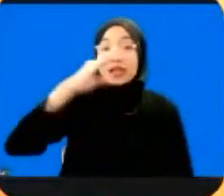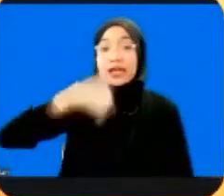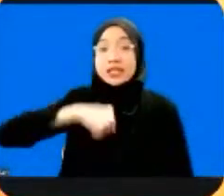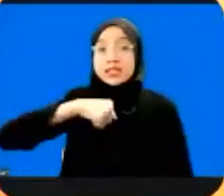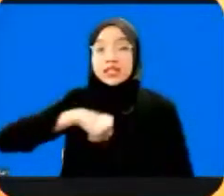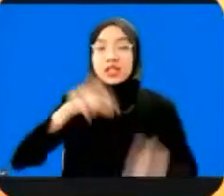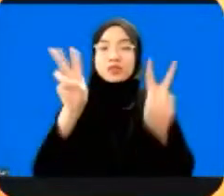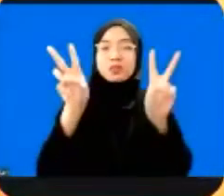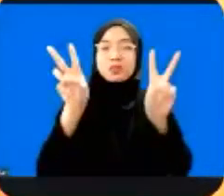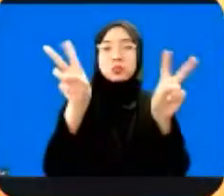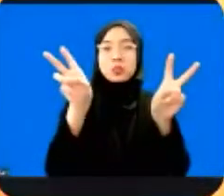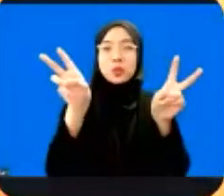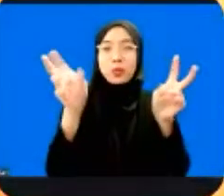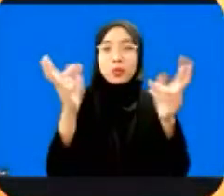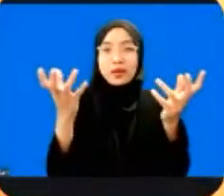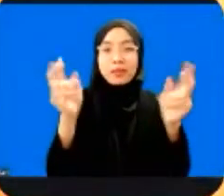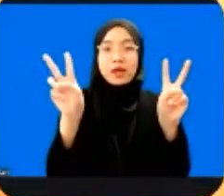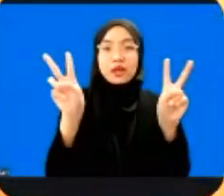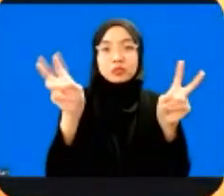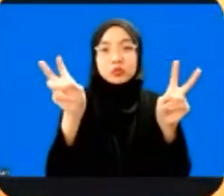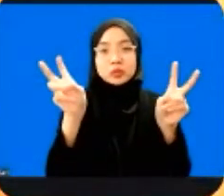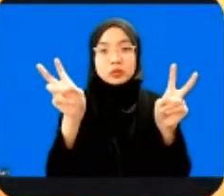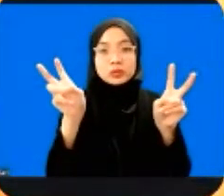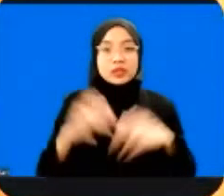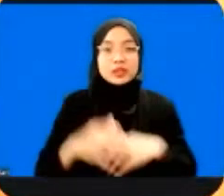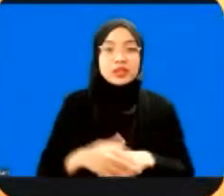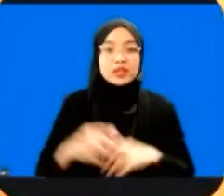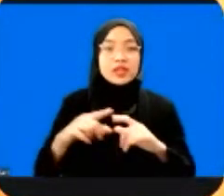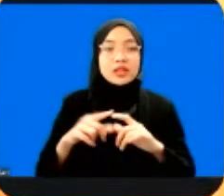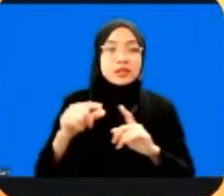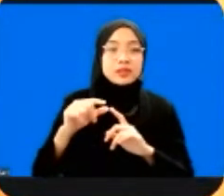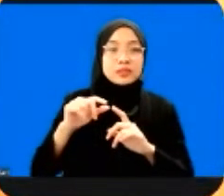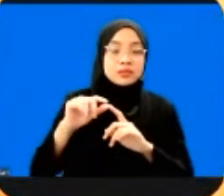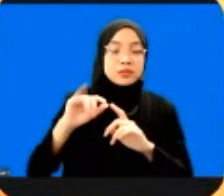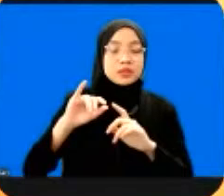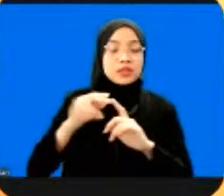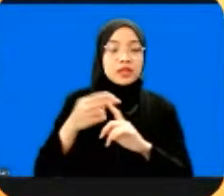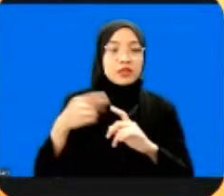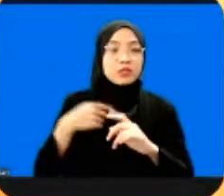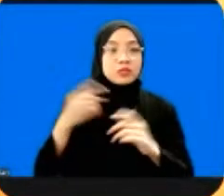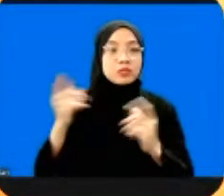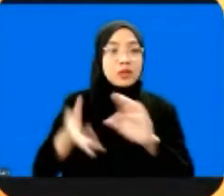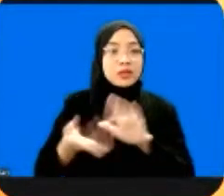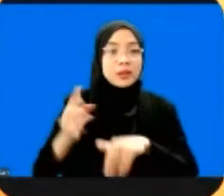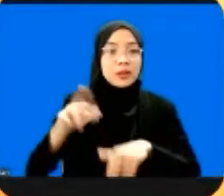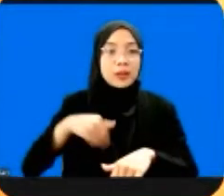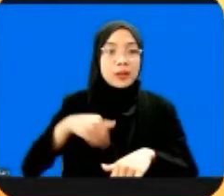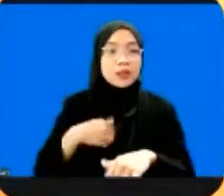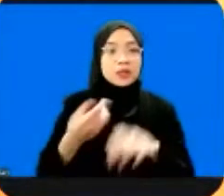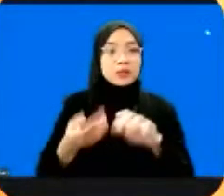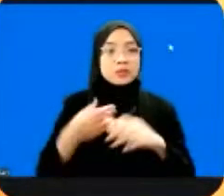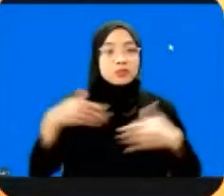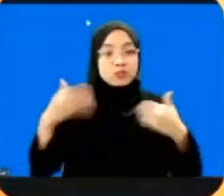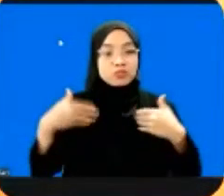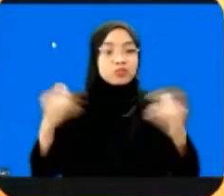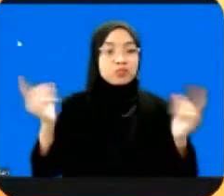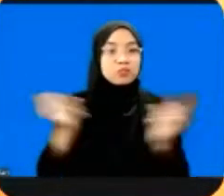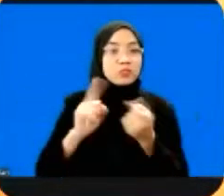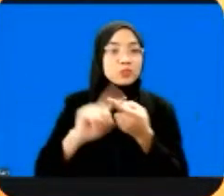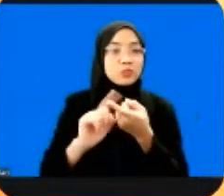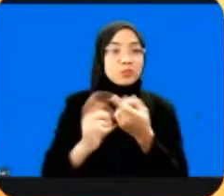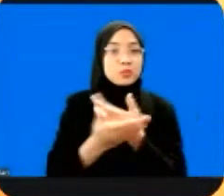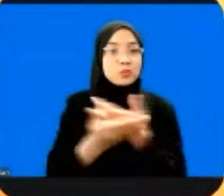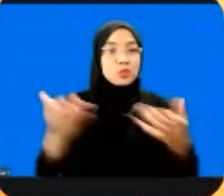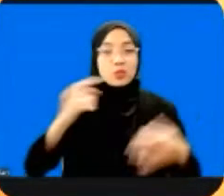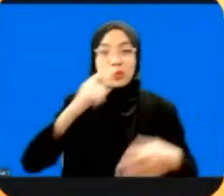face-to-face APR IGF again, and so nice to see all of you. We have actually this morning the session that's going to be